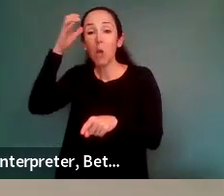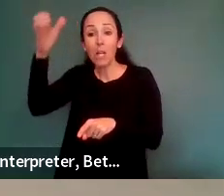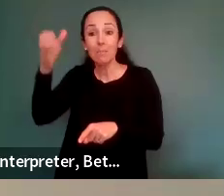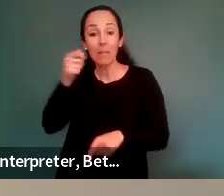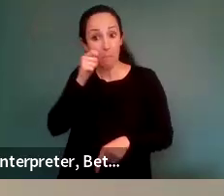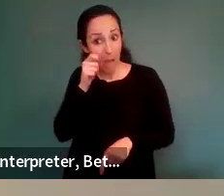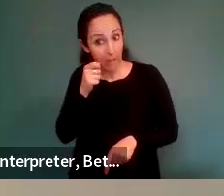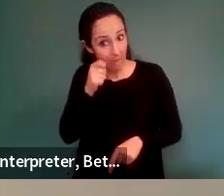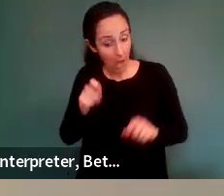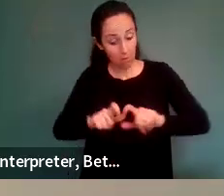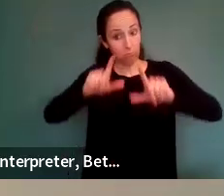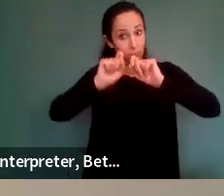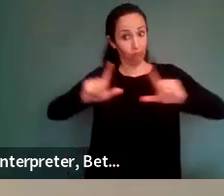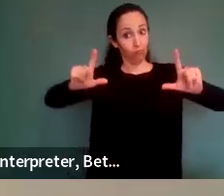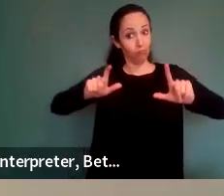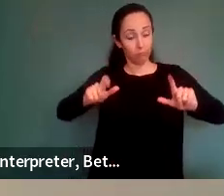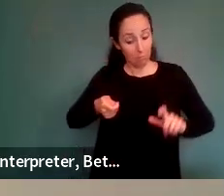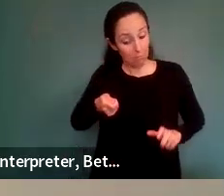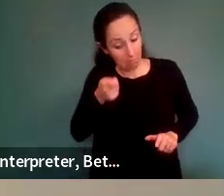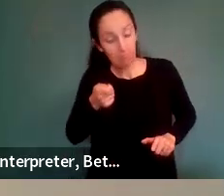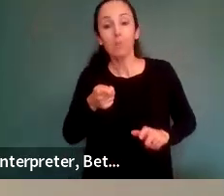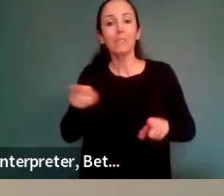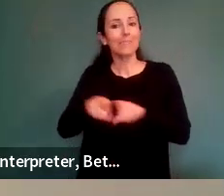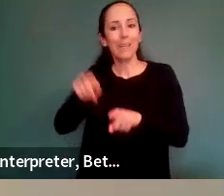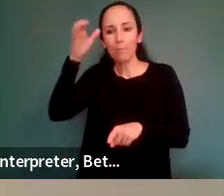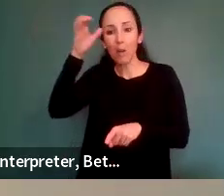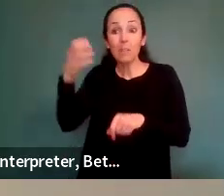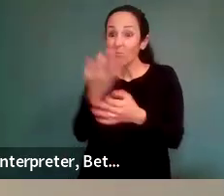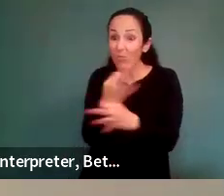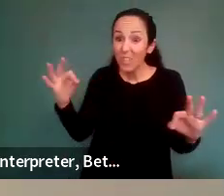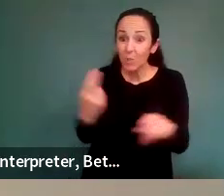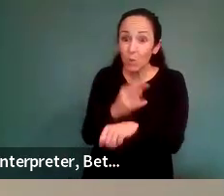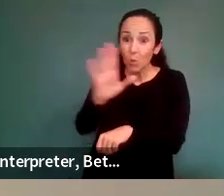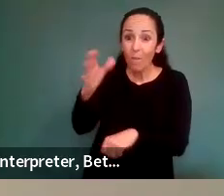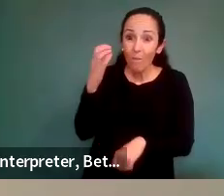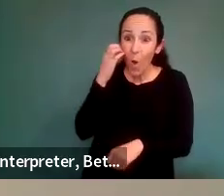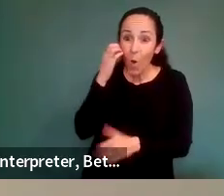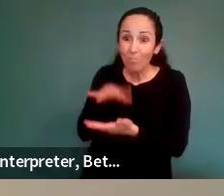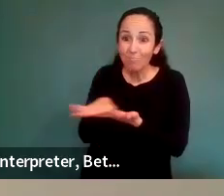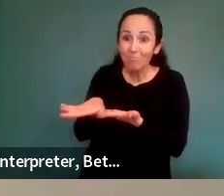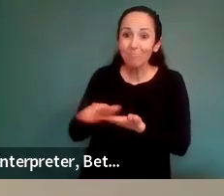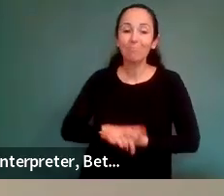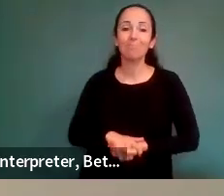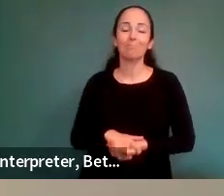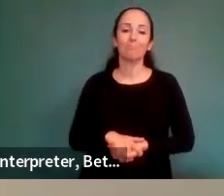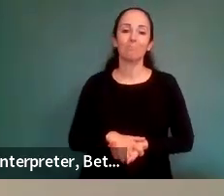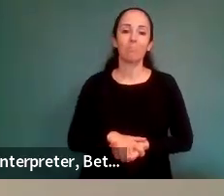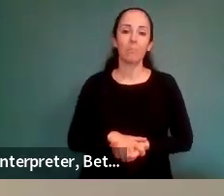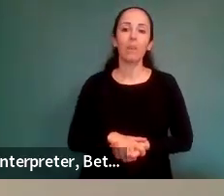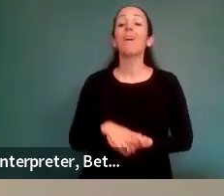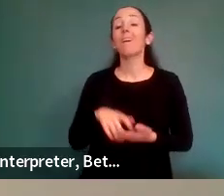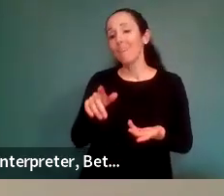available for you for free. There are a cost to that if you want to get more of